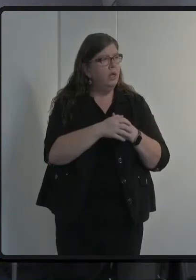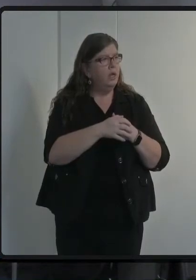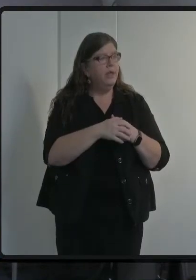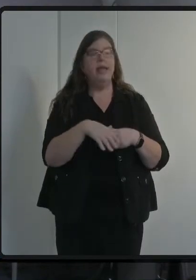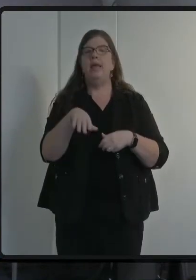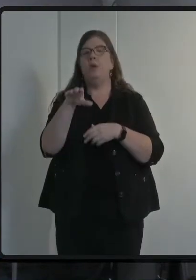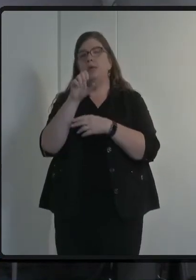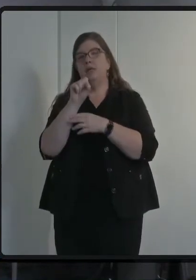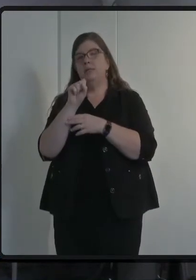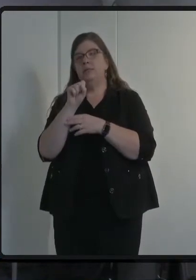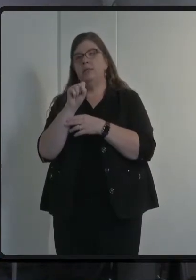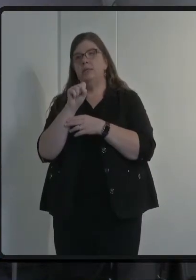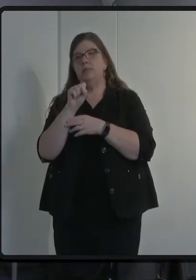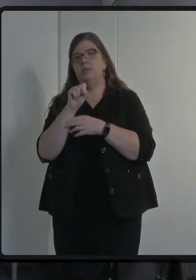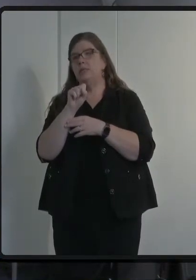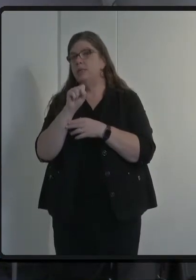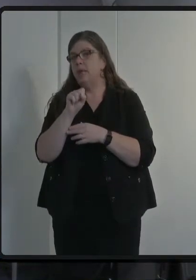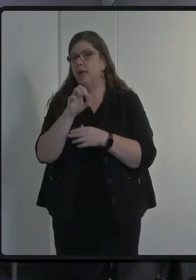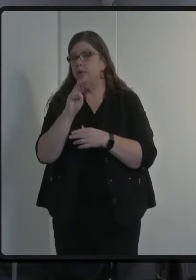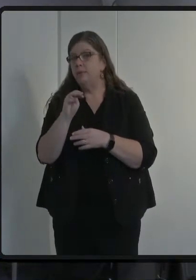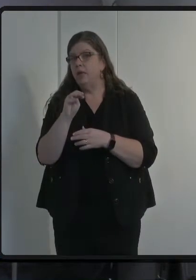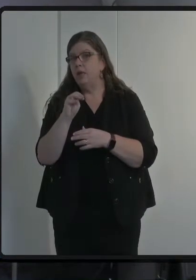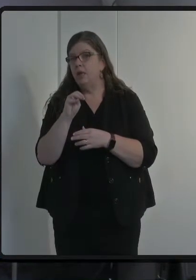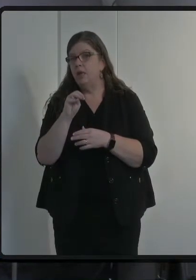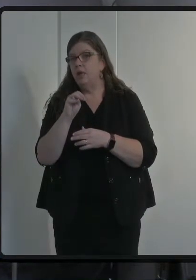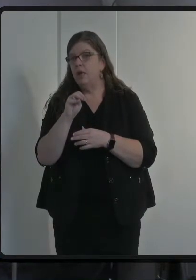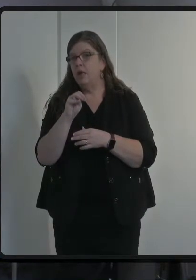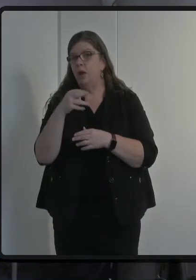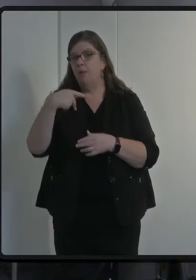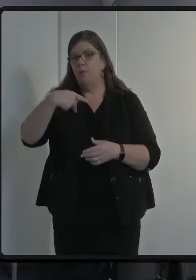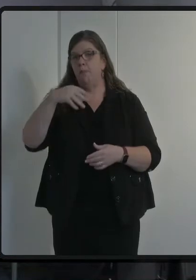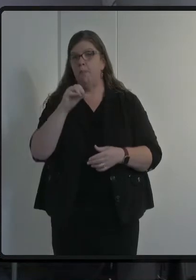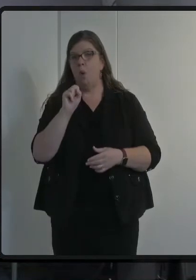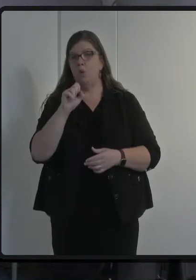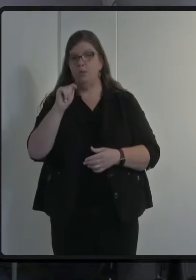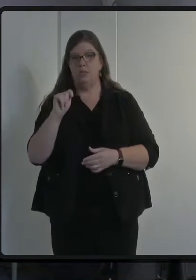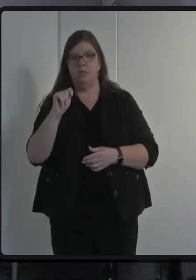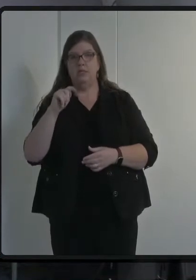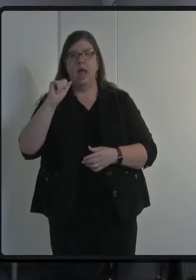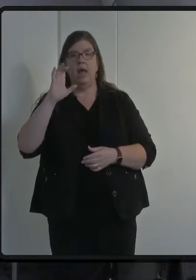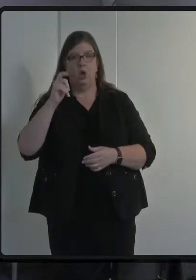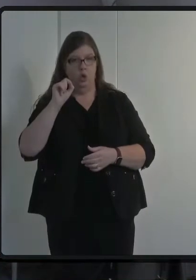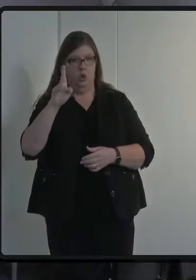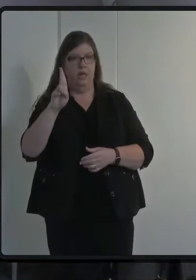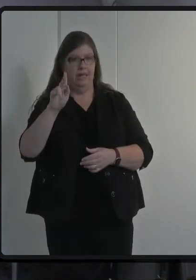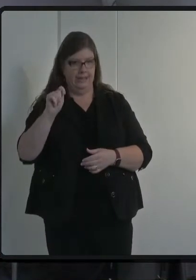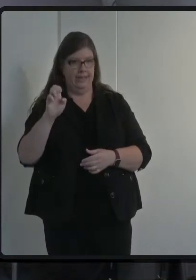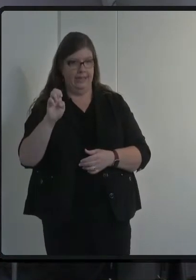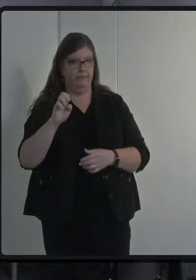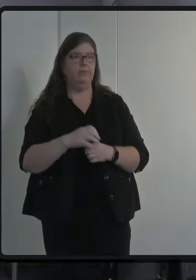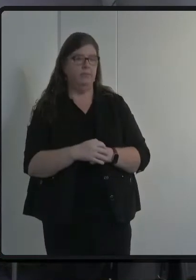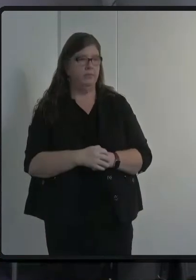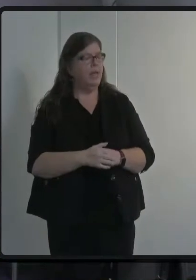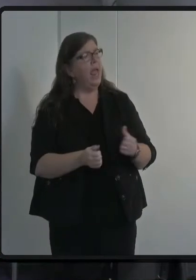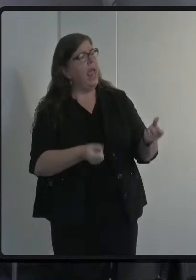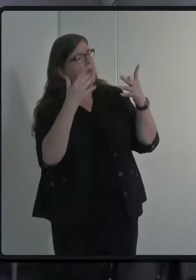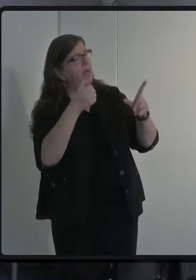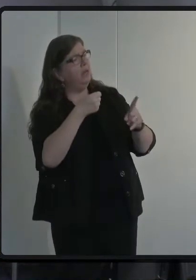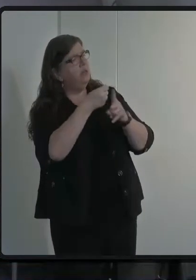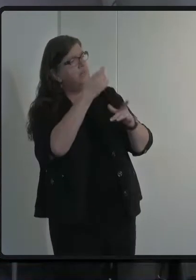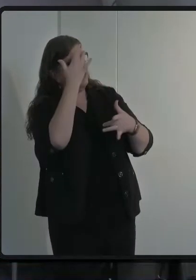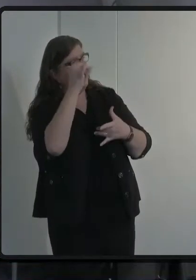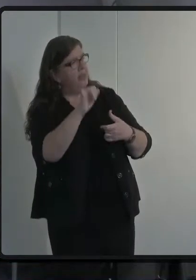Santa Maria post-acute. And how many cases were recorded from that facility over the past